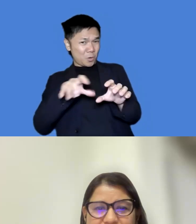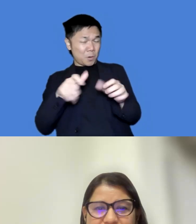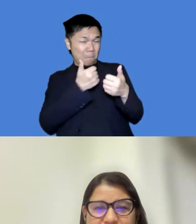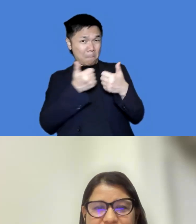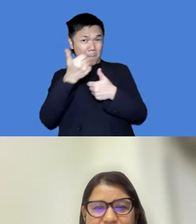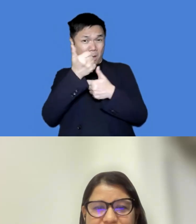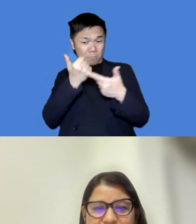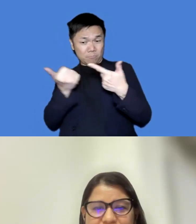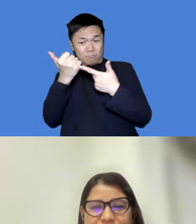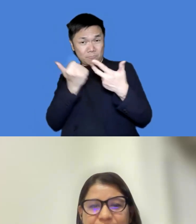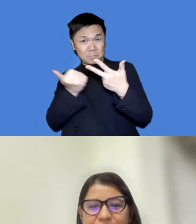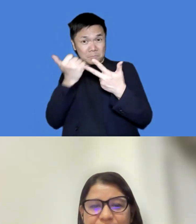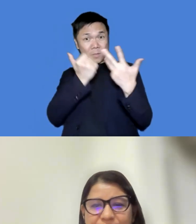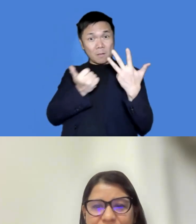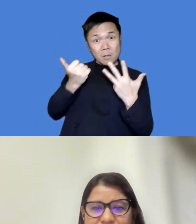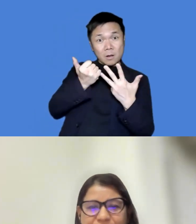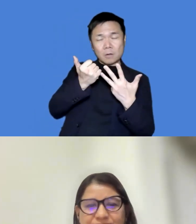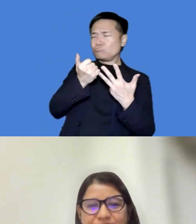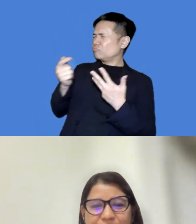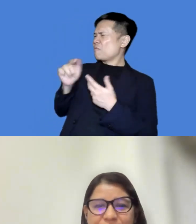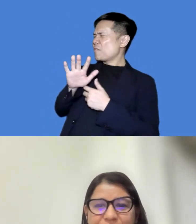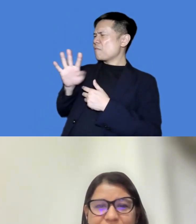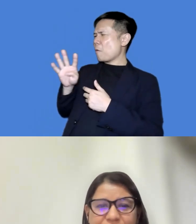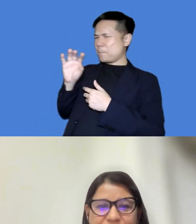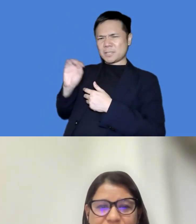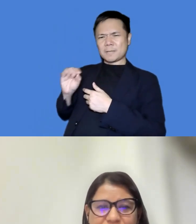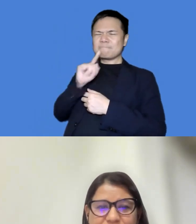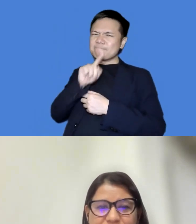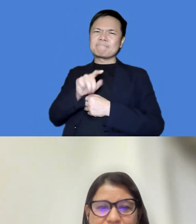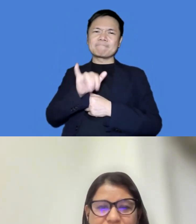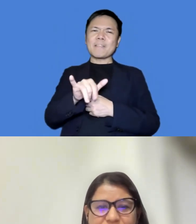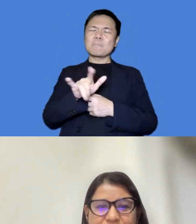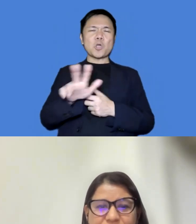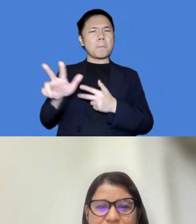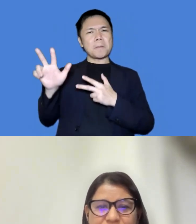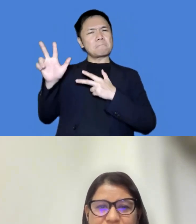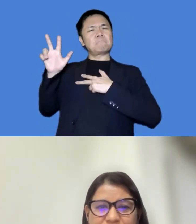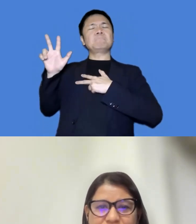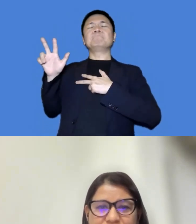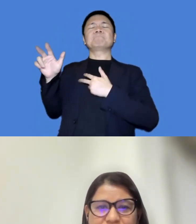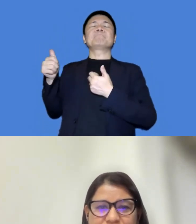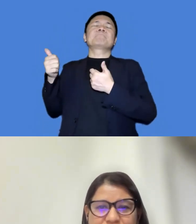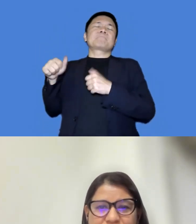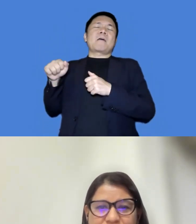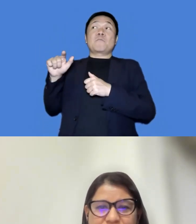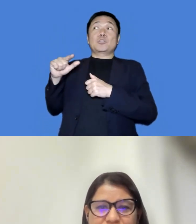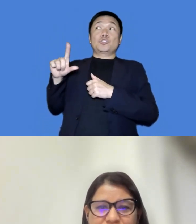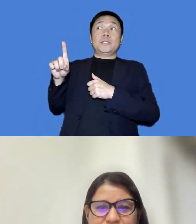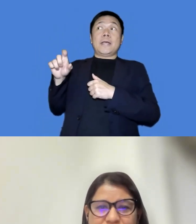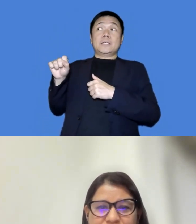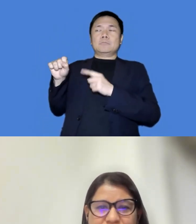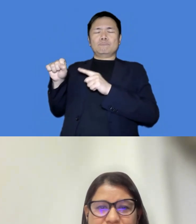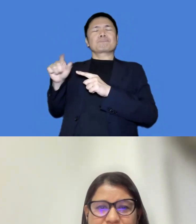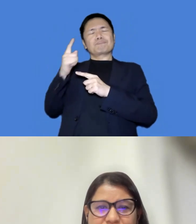54% said to a reasonable extent the commitments at the GDS seem to reflect